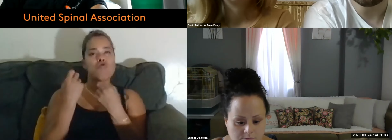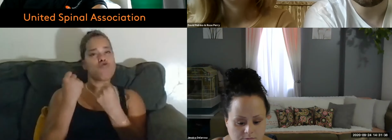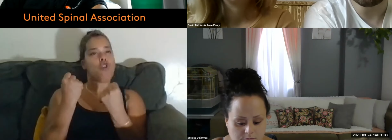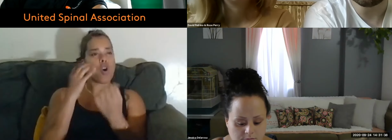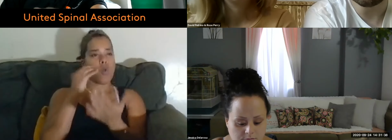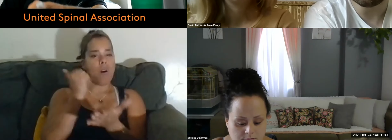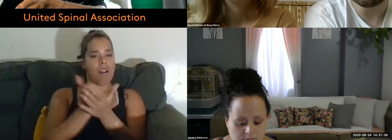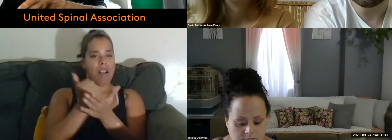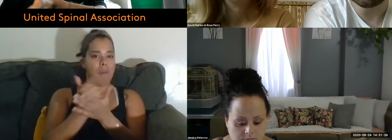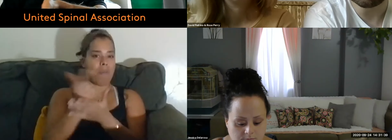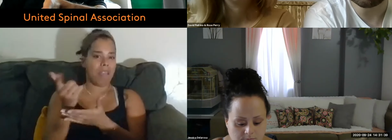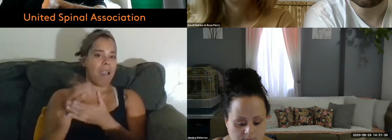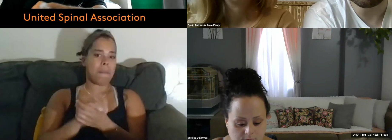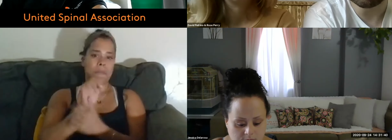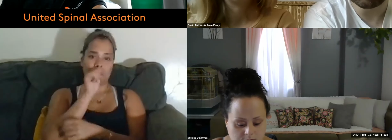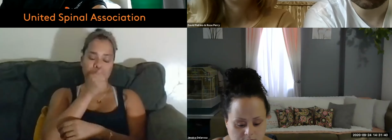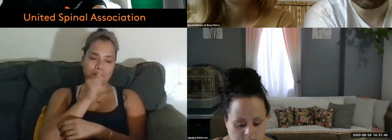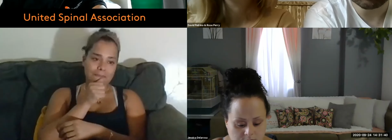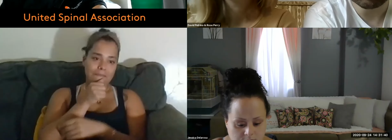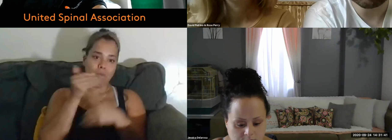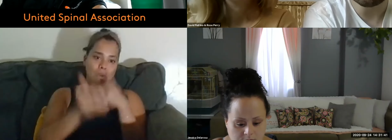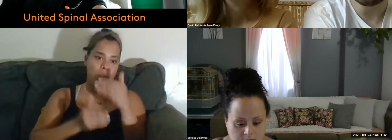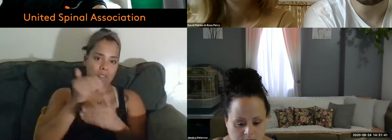I'm fortunate enough that I'm able to afford